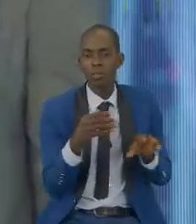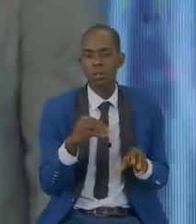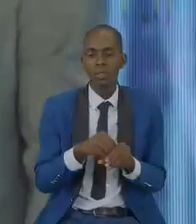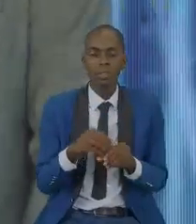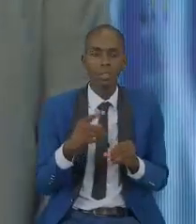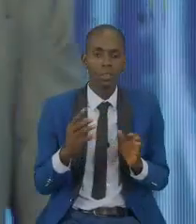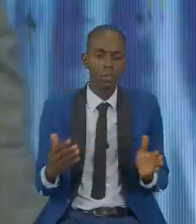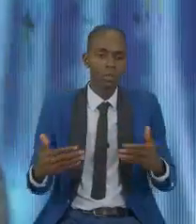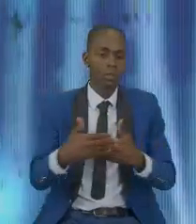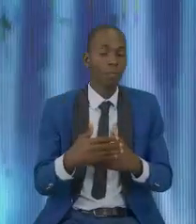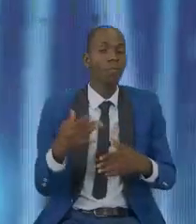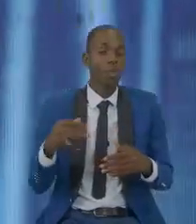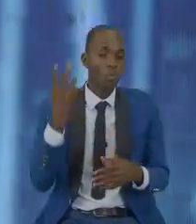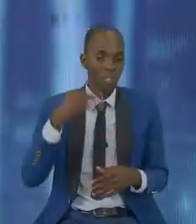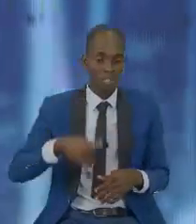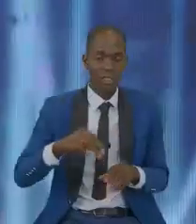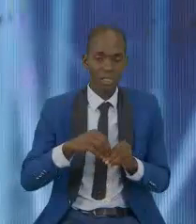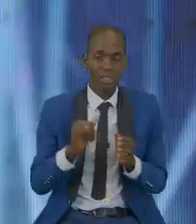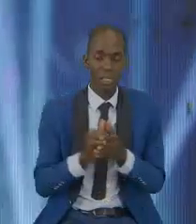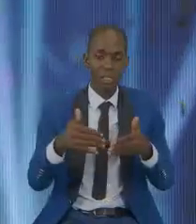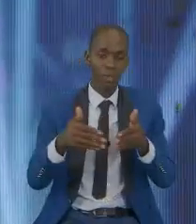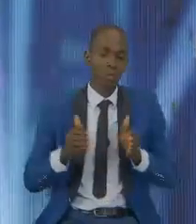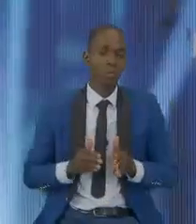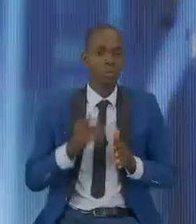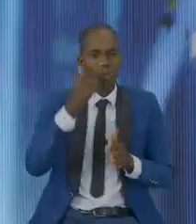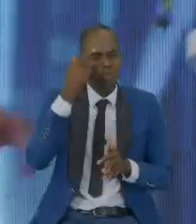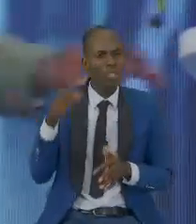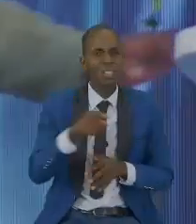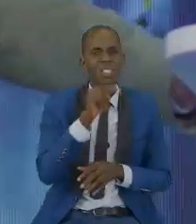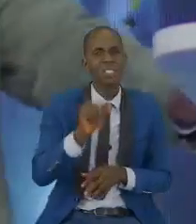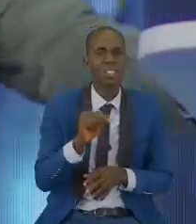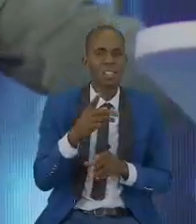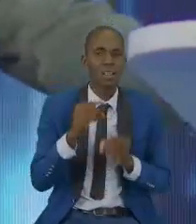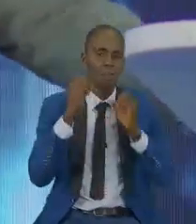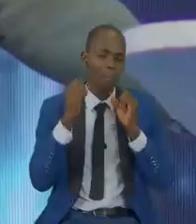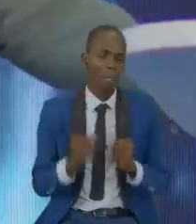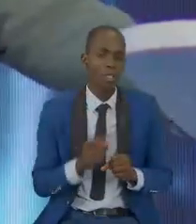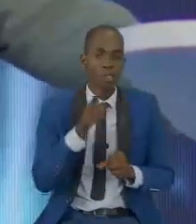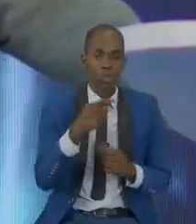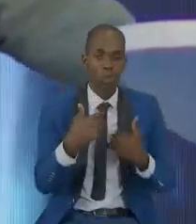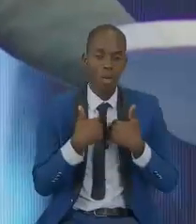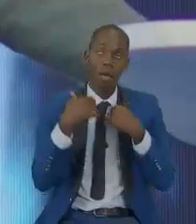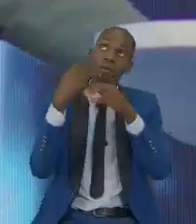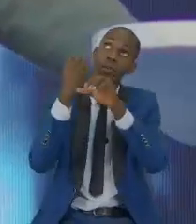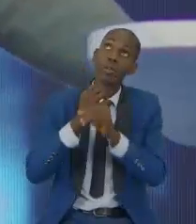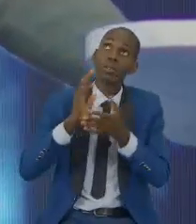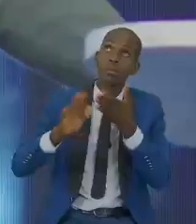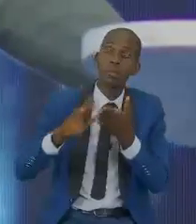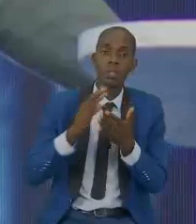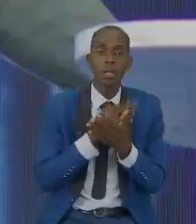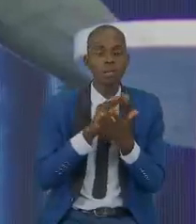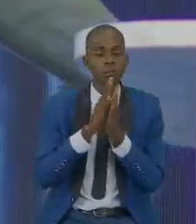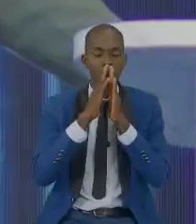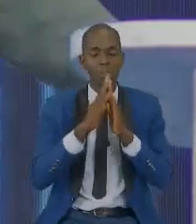in that inner chamber because they needed the power. You've got the pardon and the peace,